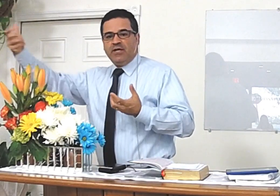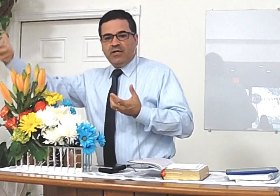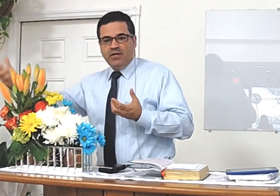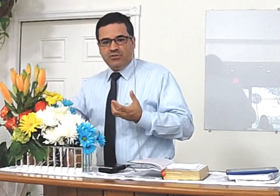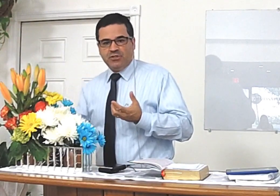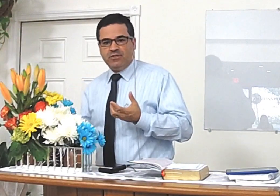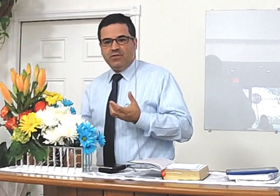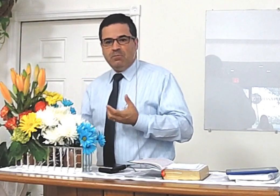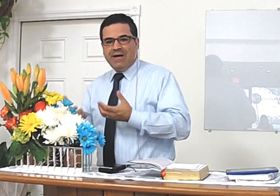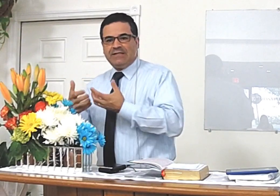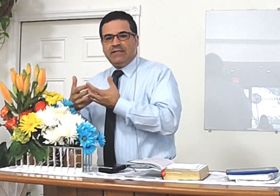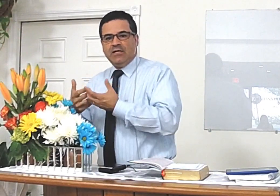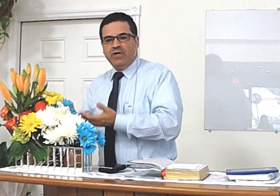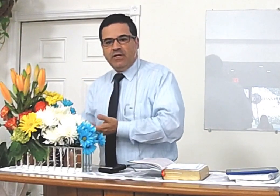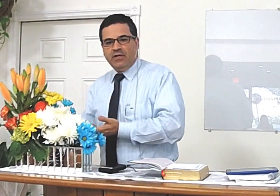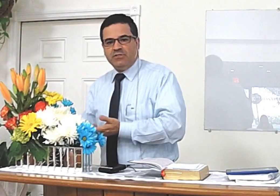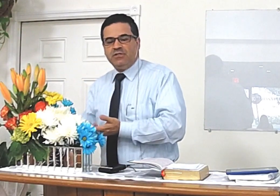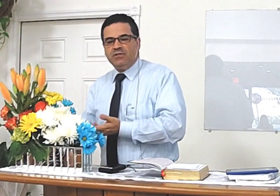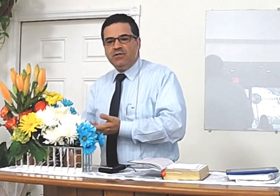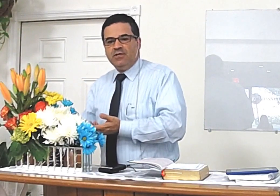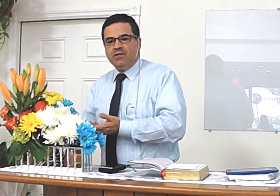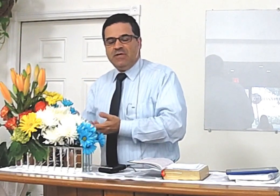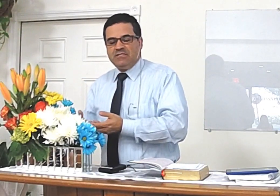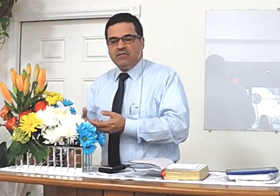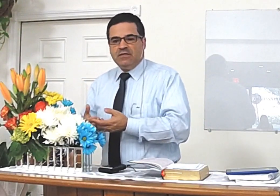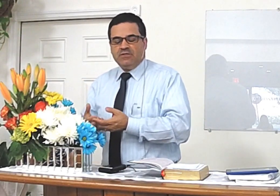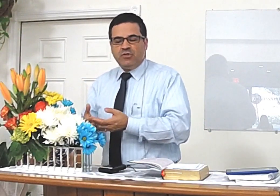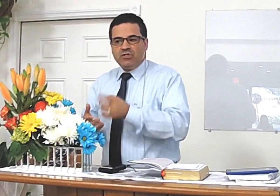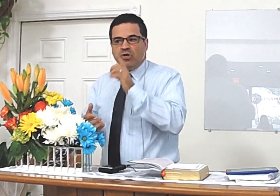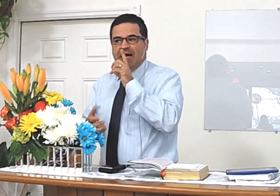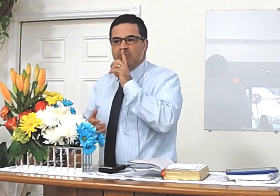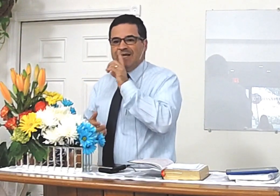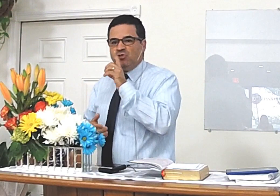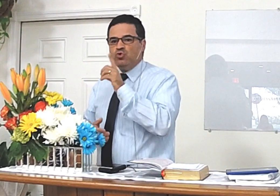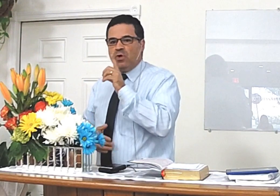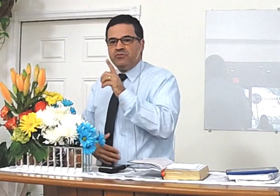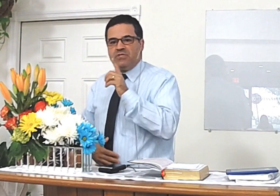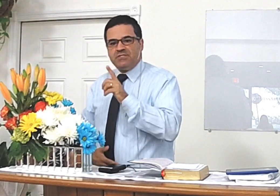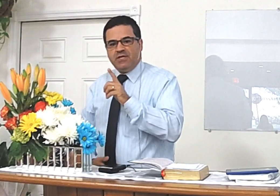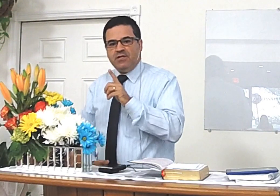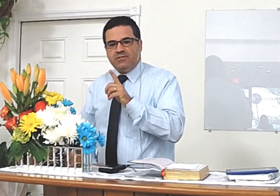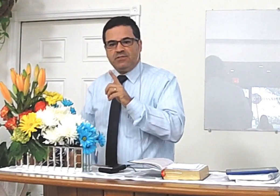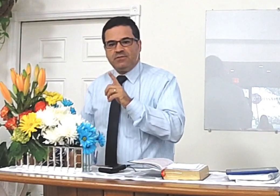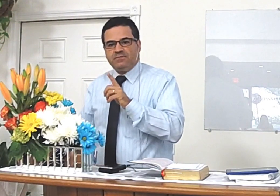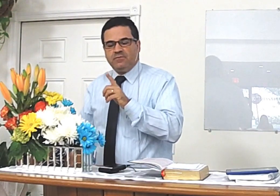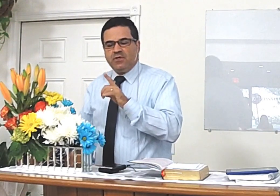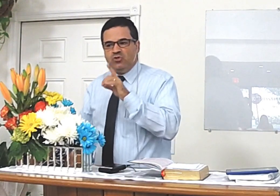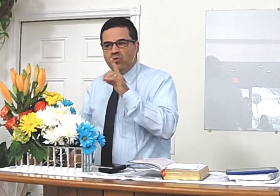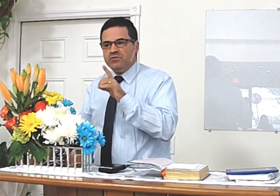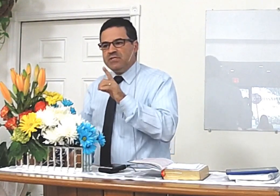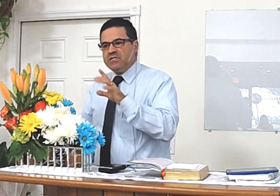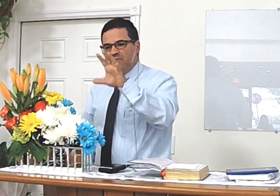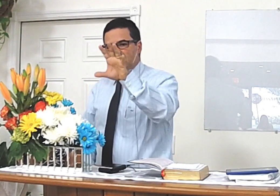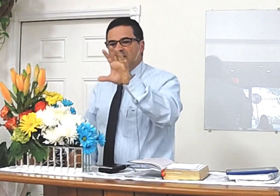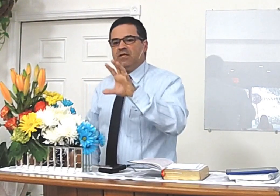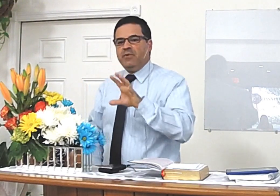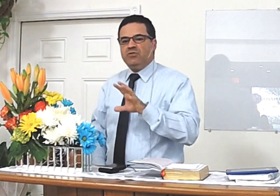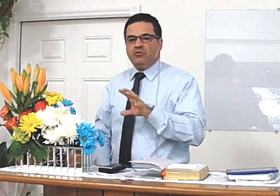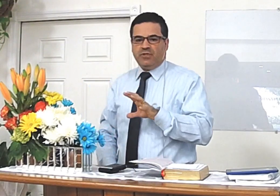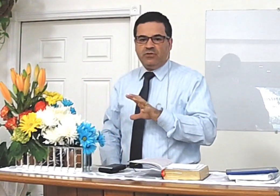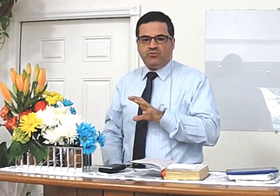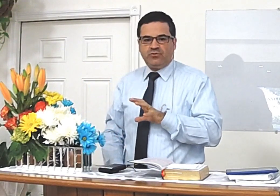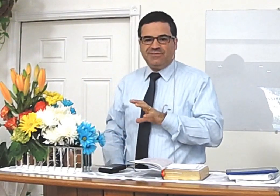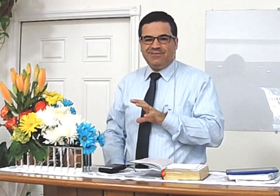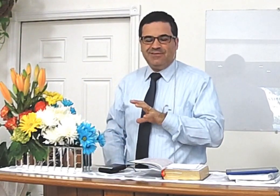which was the body of Christ, killing the church. So now, if we go to John